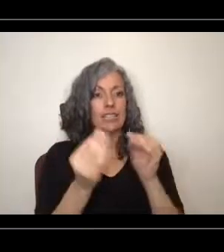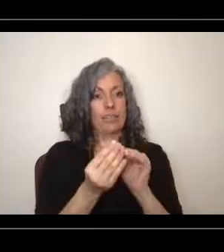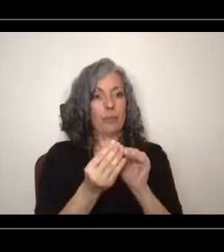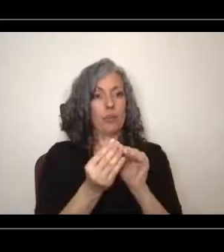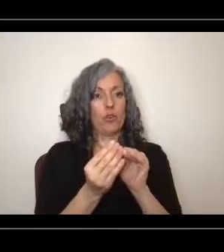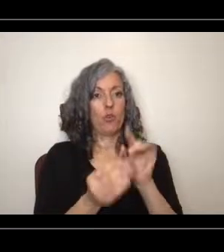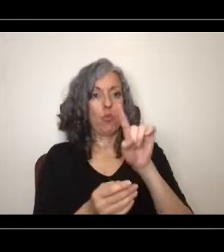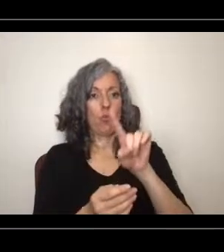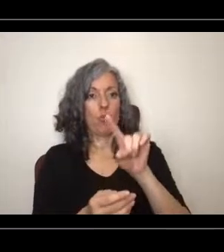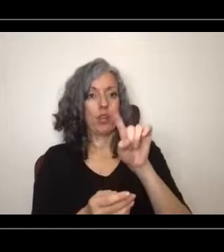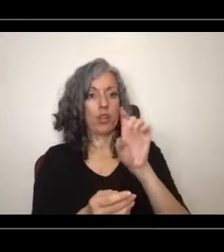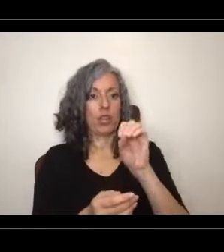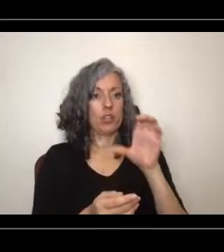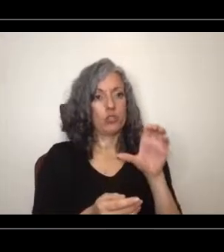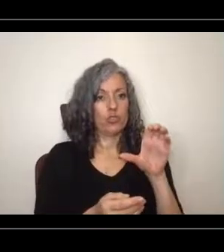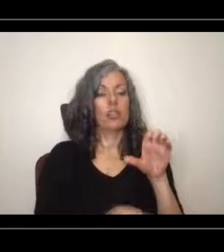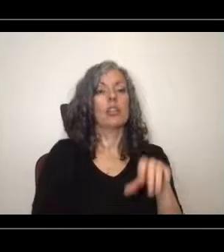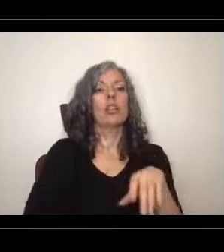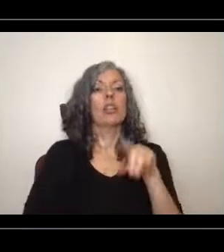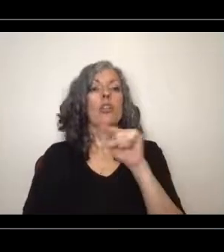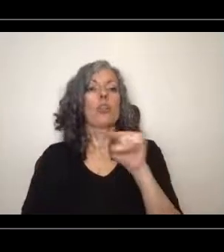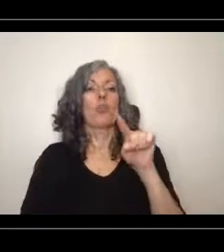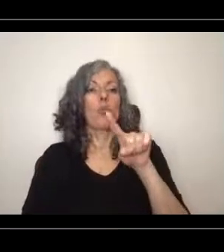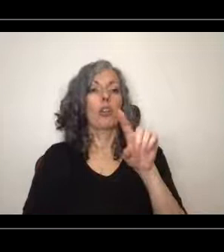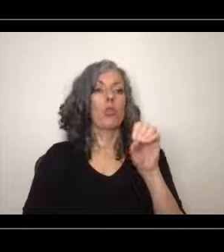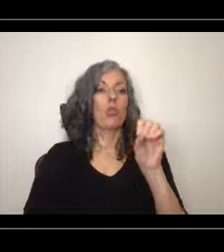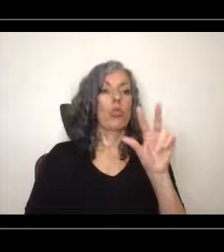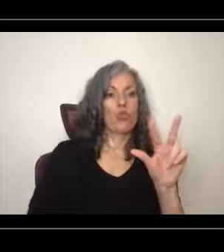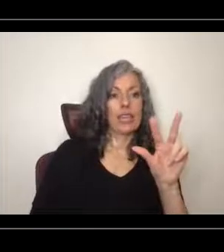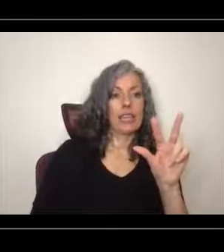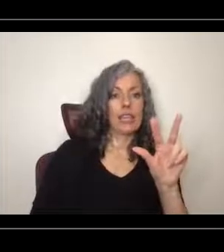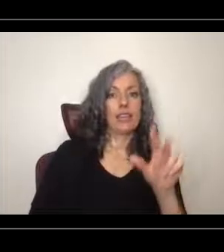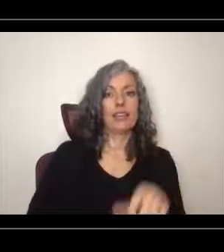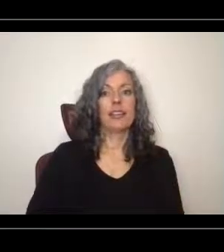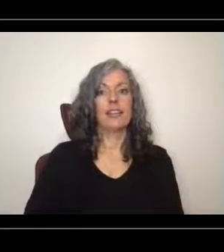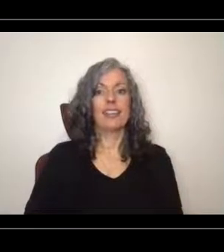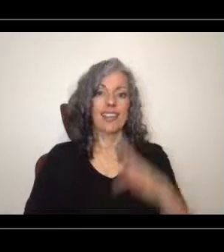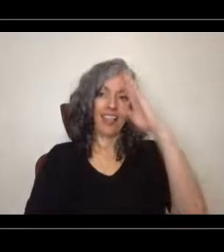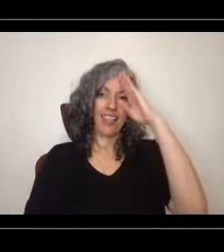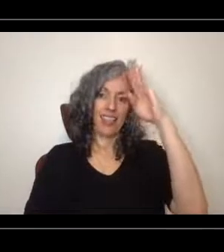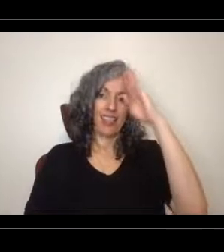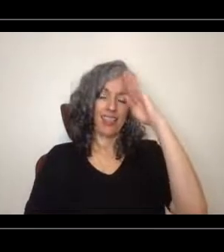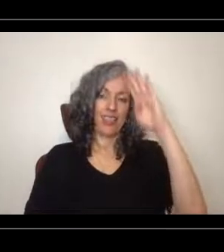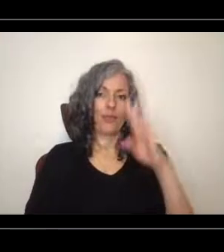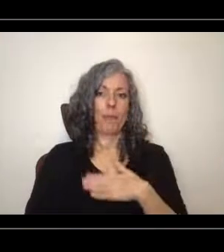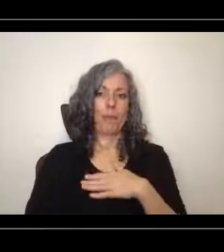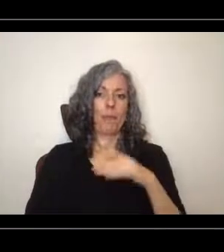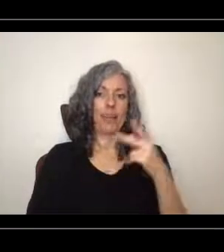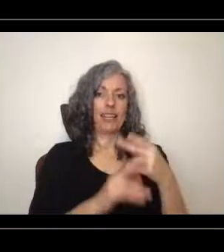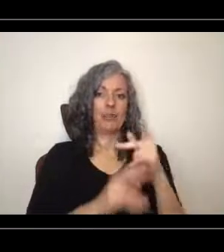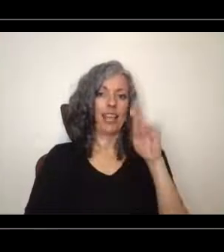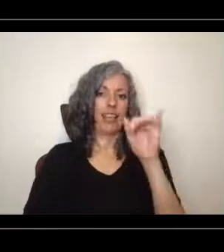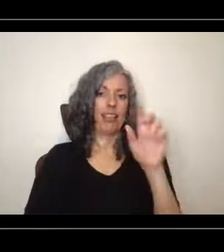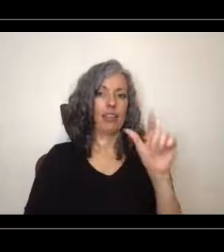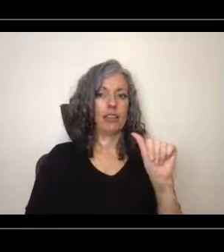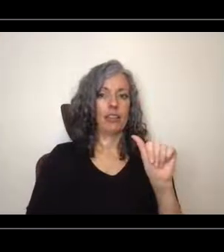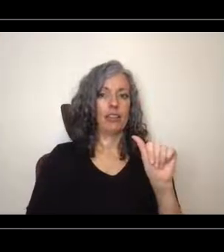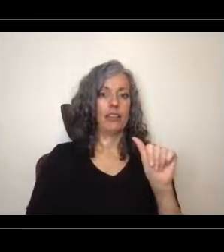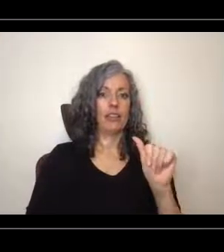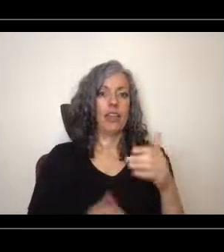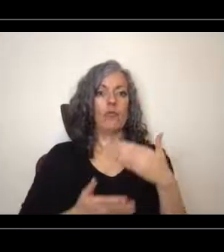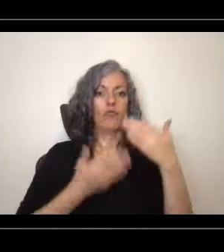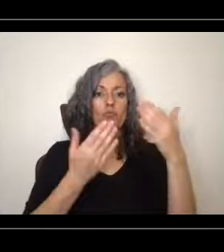through 103. Kayla? Hi, good afternoon, Commissioners. I will present tabs 100 through 103 and give